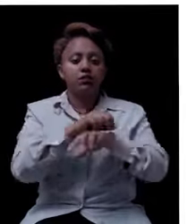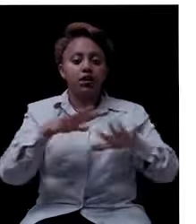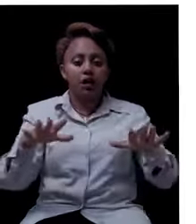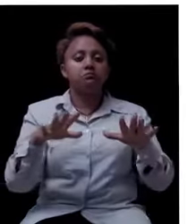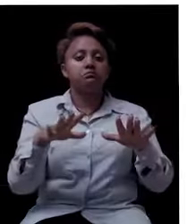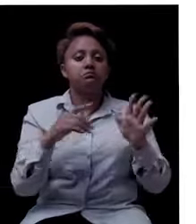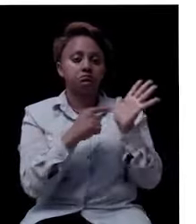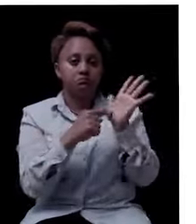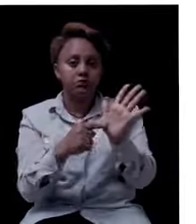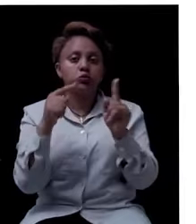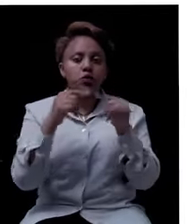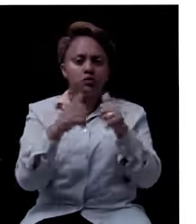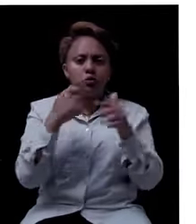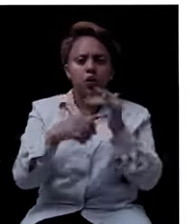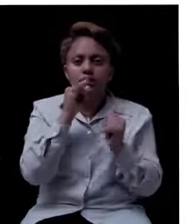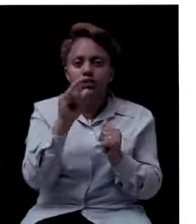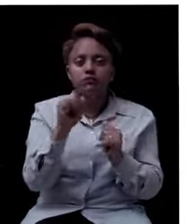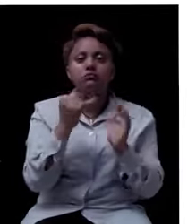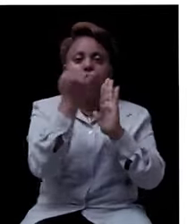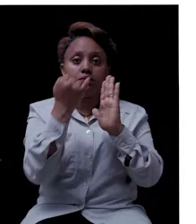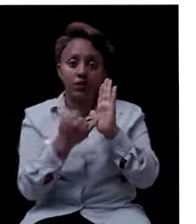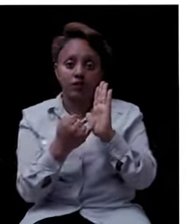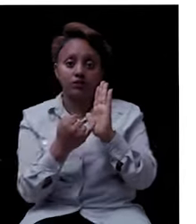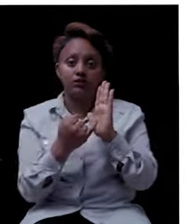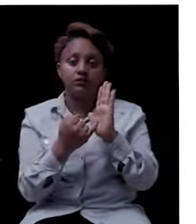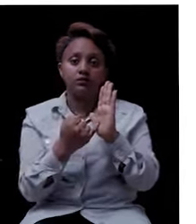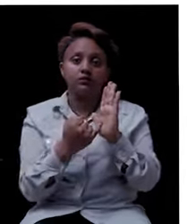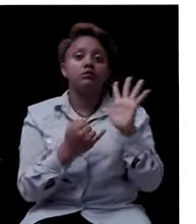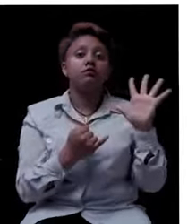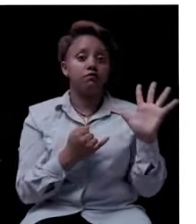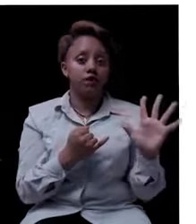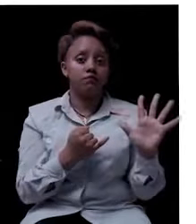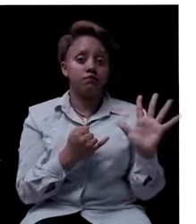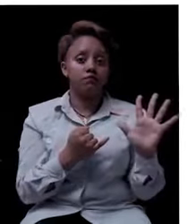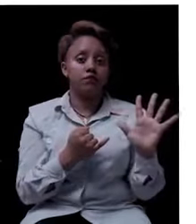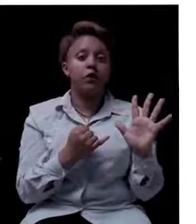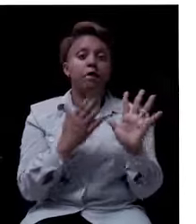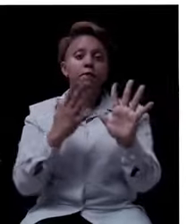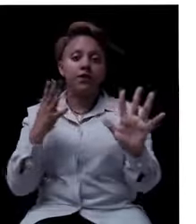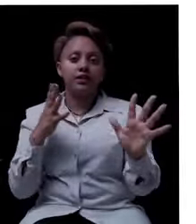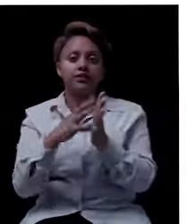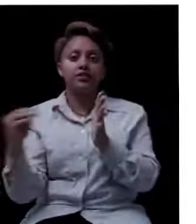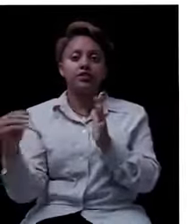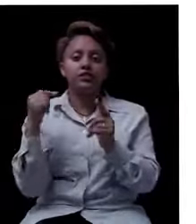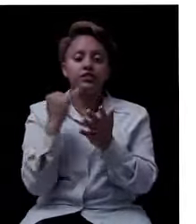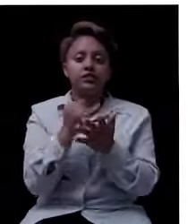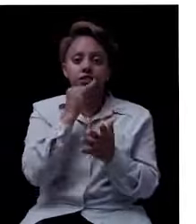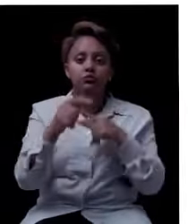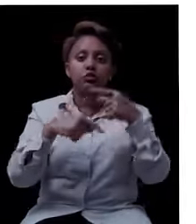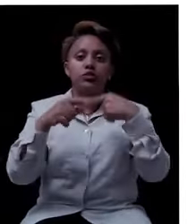to better identify what is in the image. Number 5, pattern detection is a process of